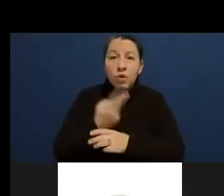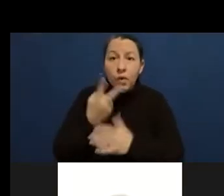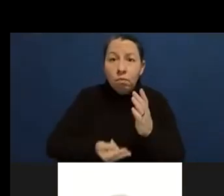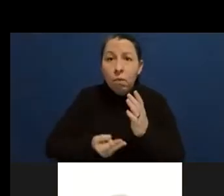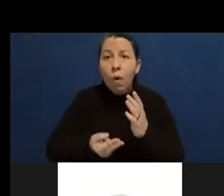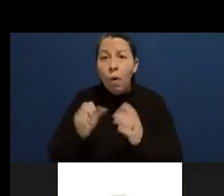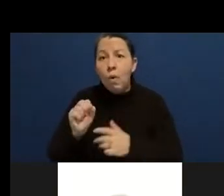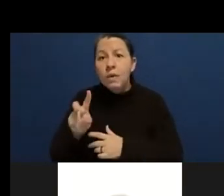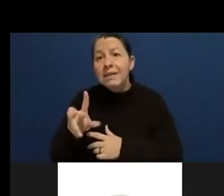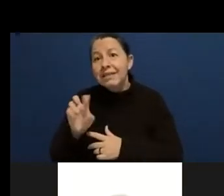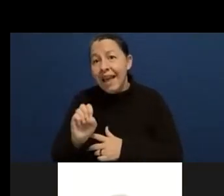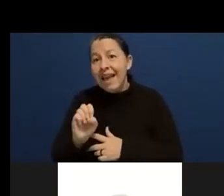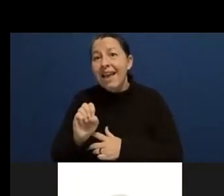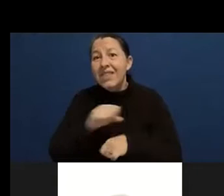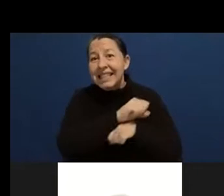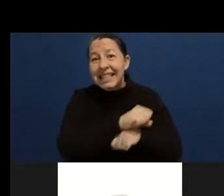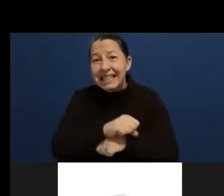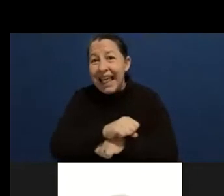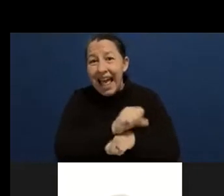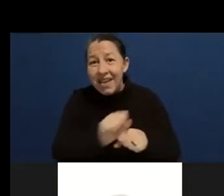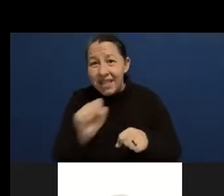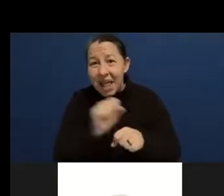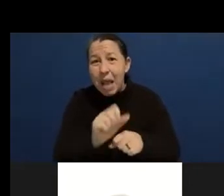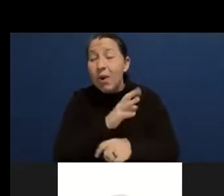sex trafficking from the beginning of time.